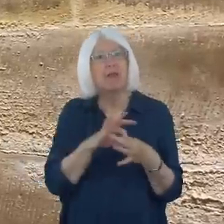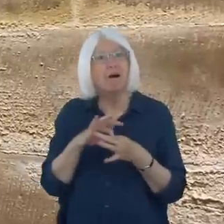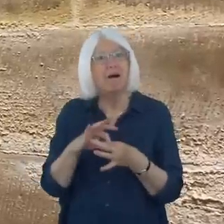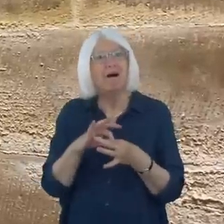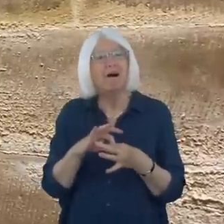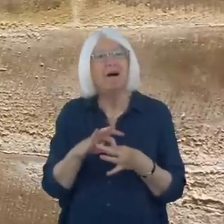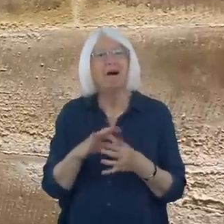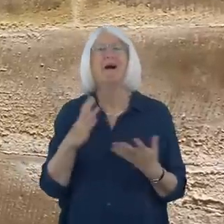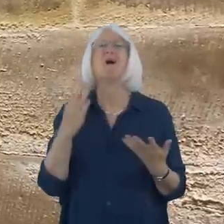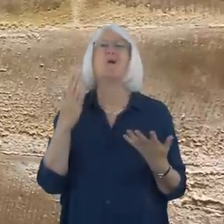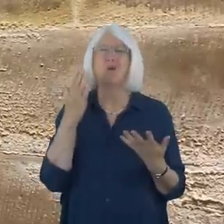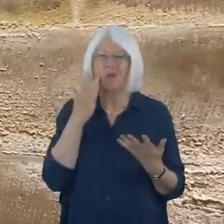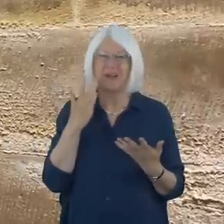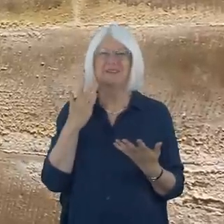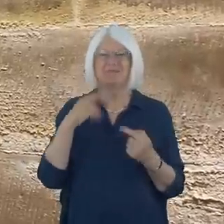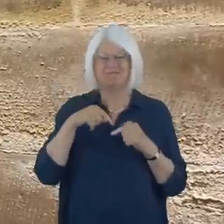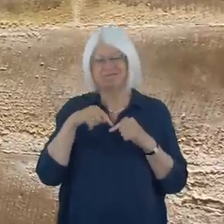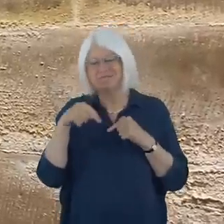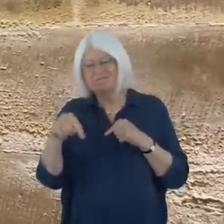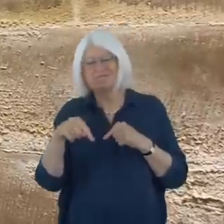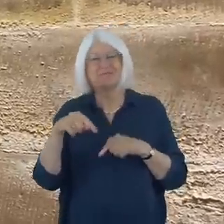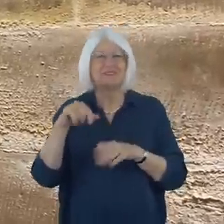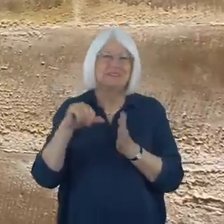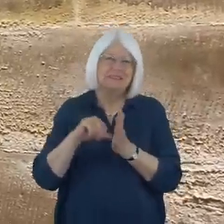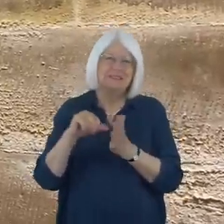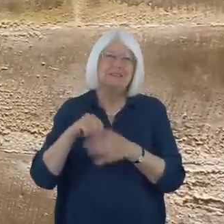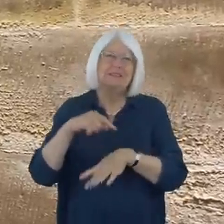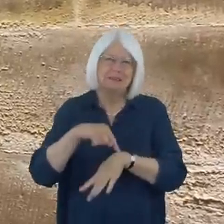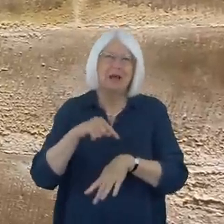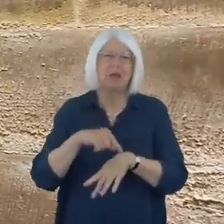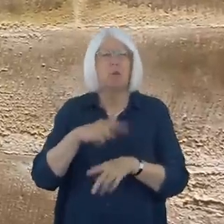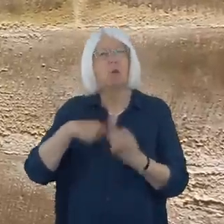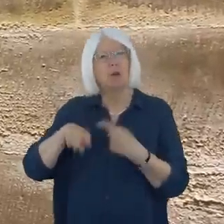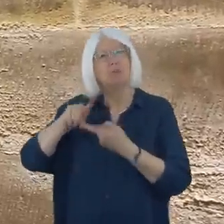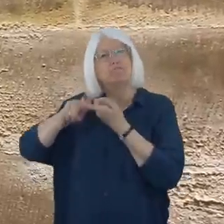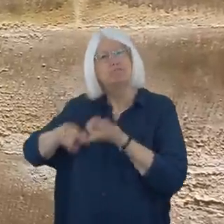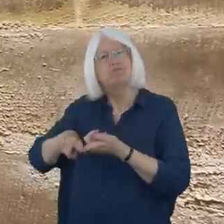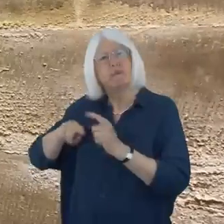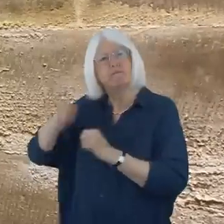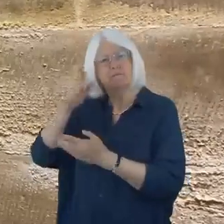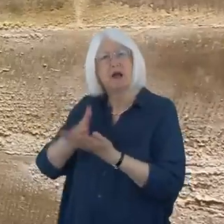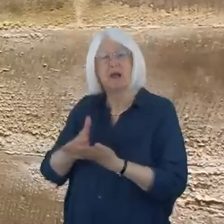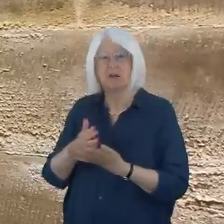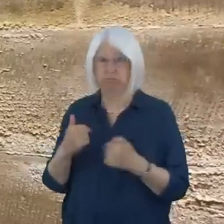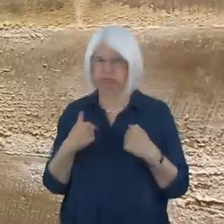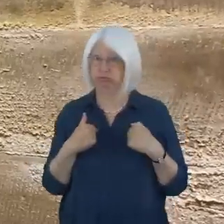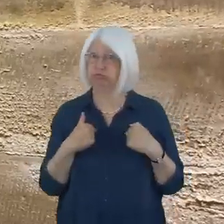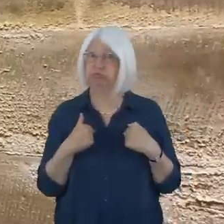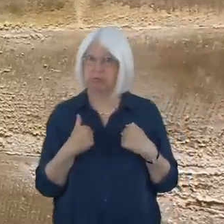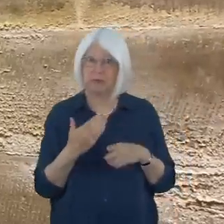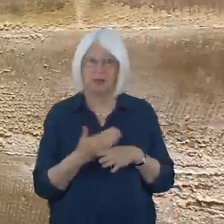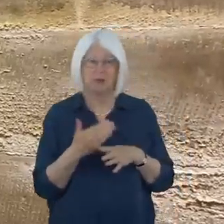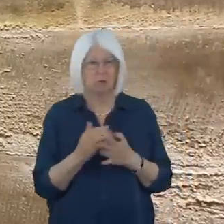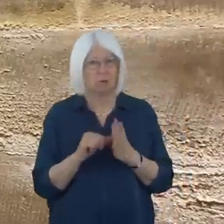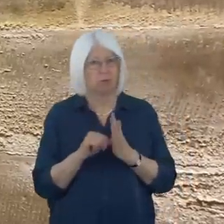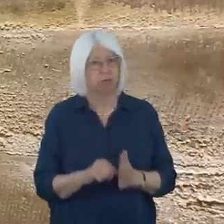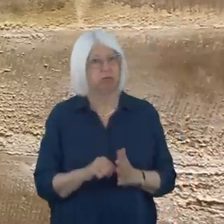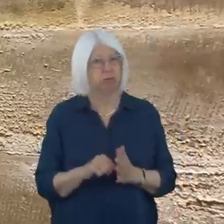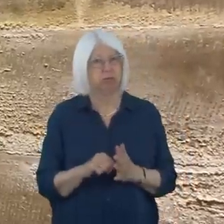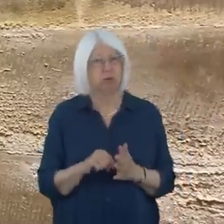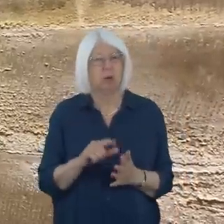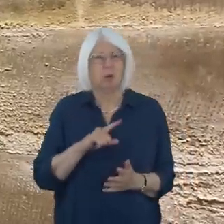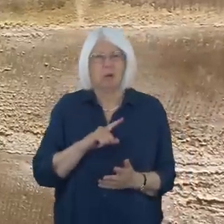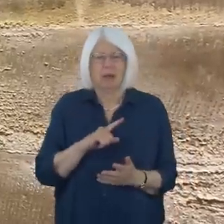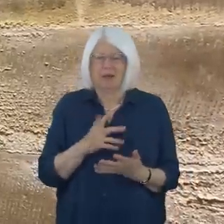all lean on our faith, and my job can be really difficult. It also involves making a lot of really